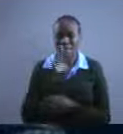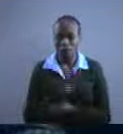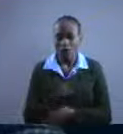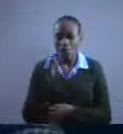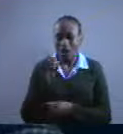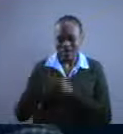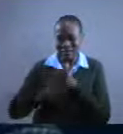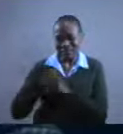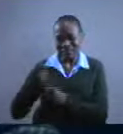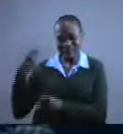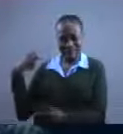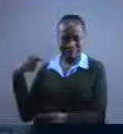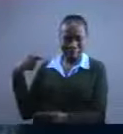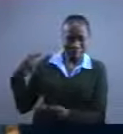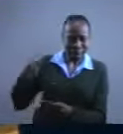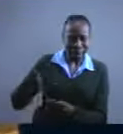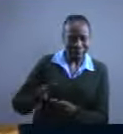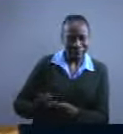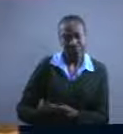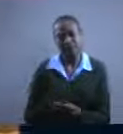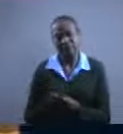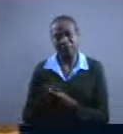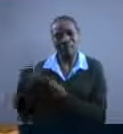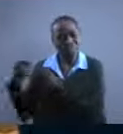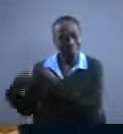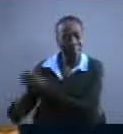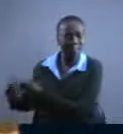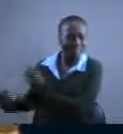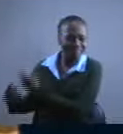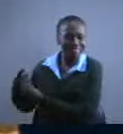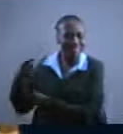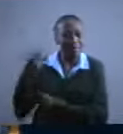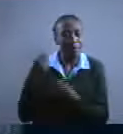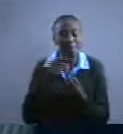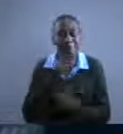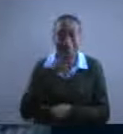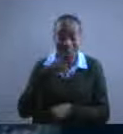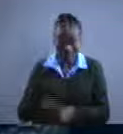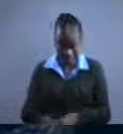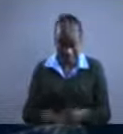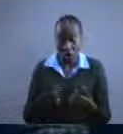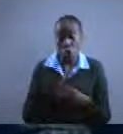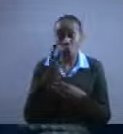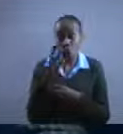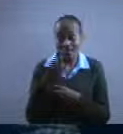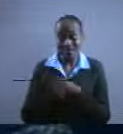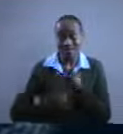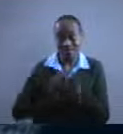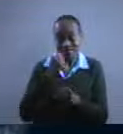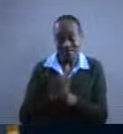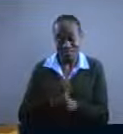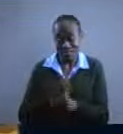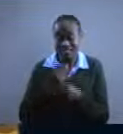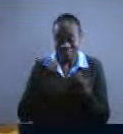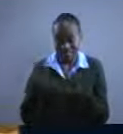400 years does not mean, yes, in 20 years,